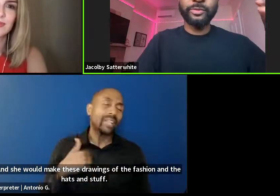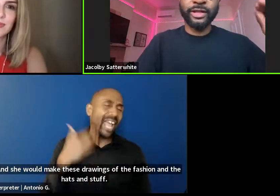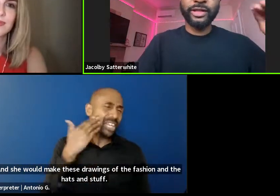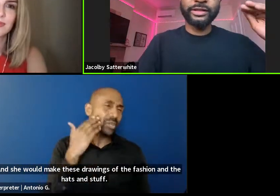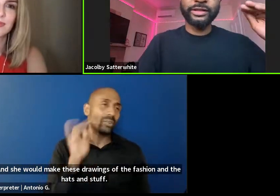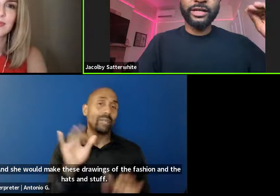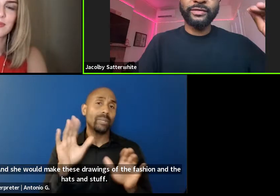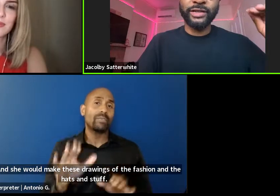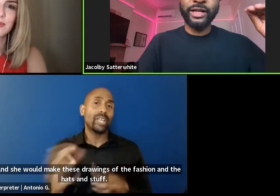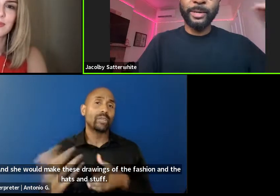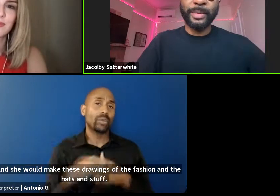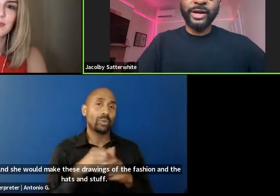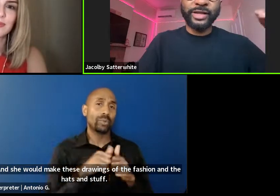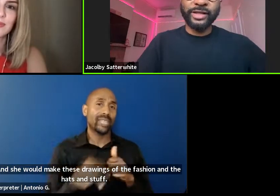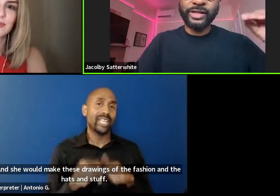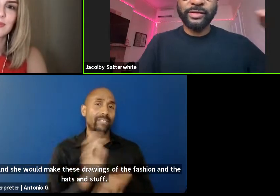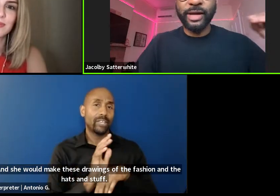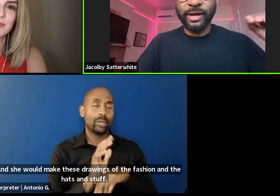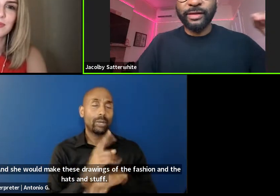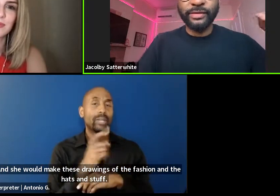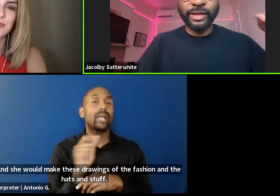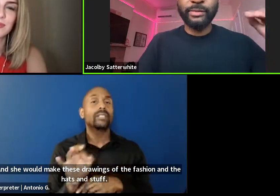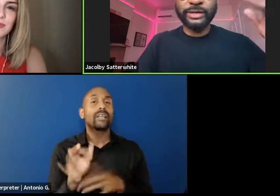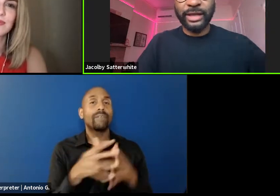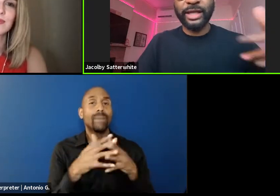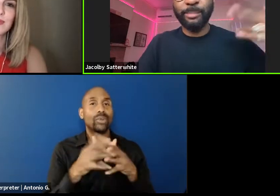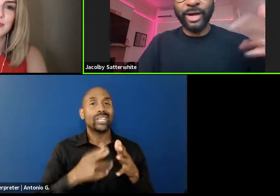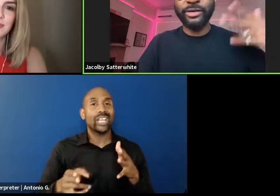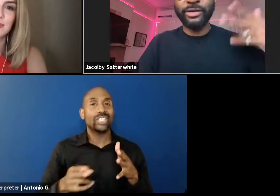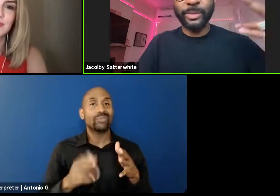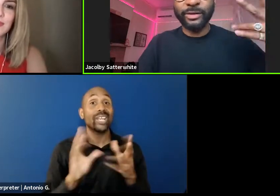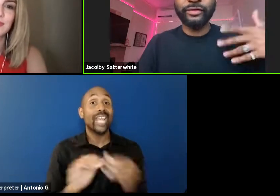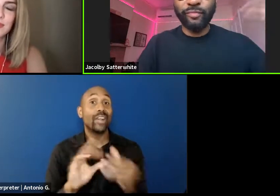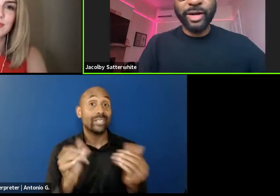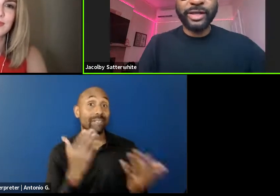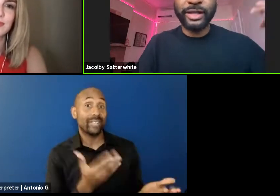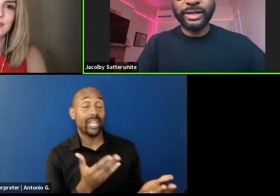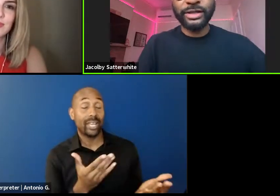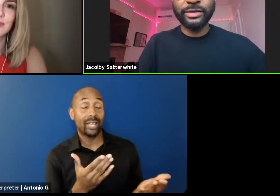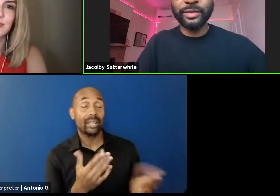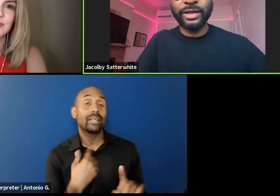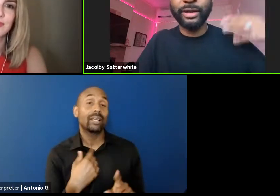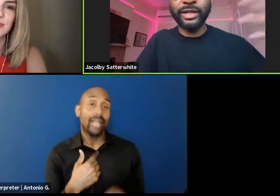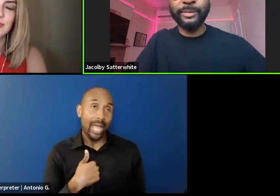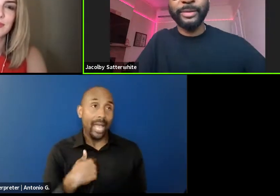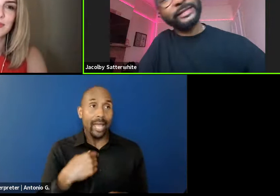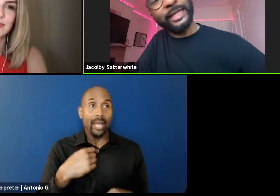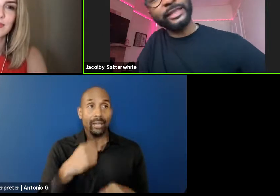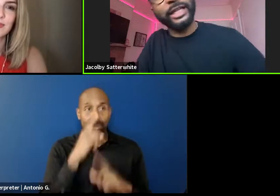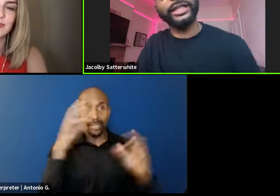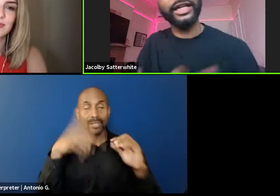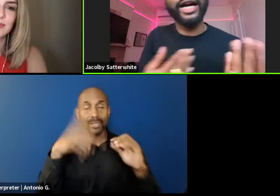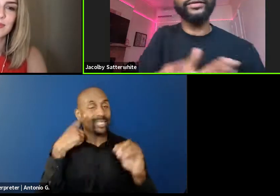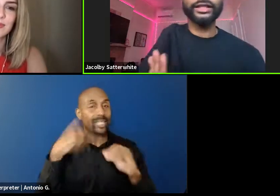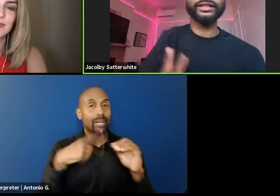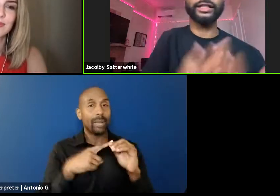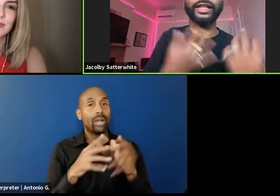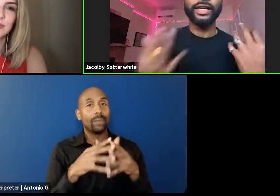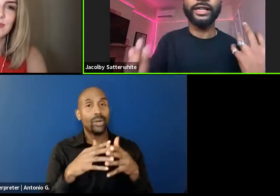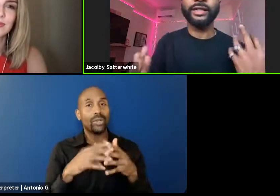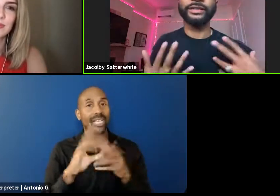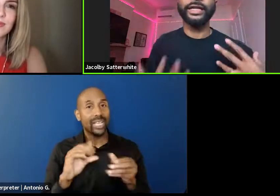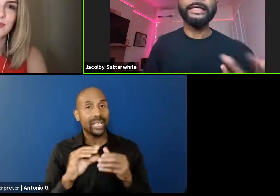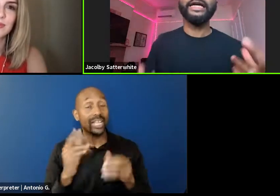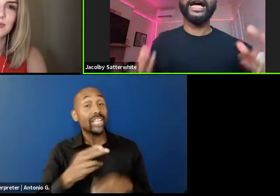into this piece because of the American history narrative. And I was thinking about the multi-American history and the polemics and that, like the conflicts